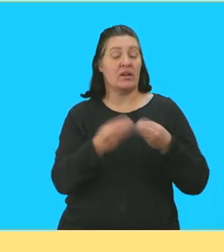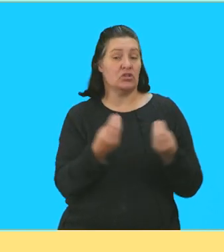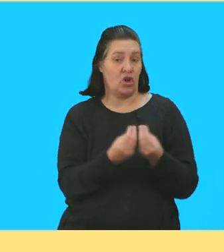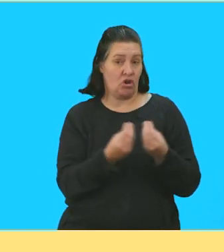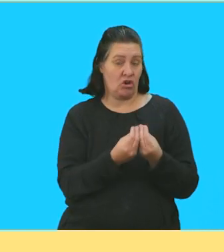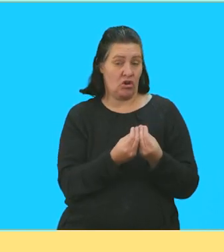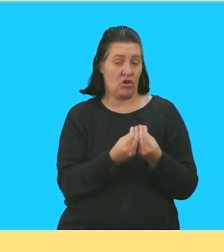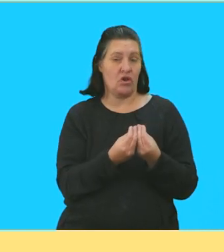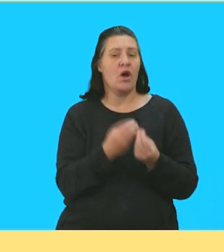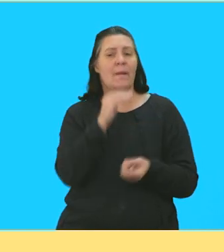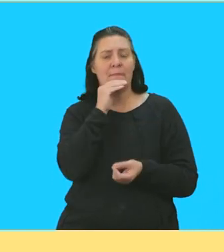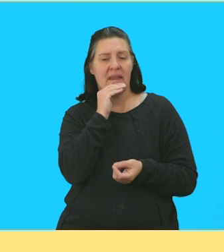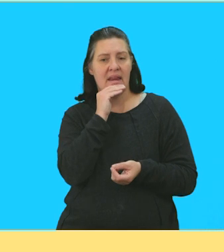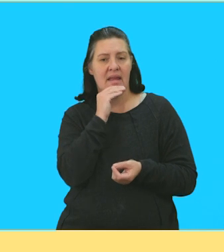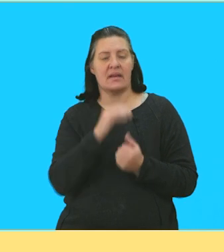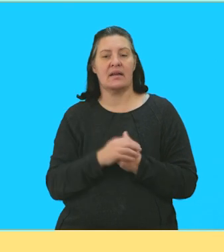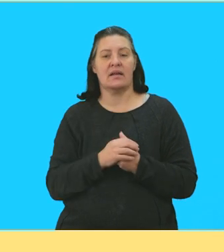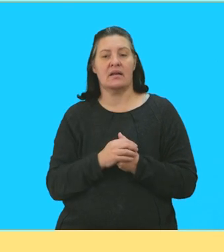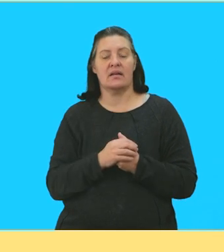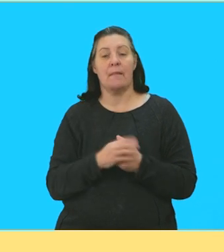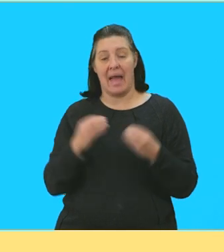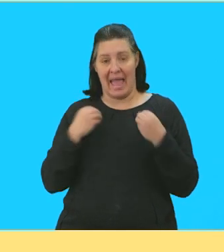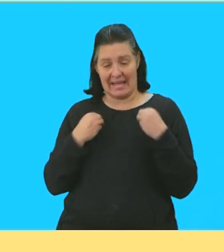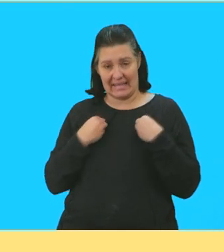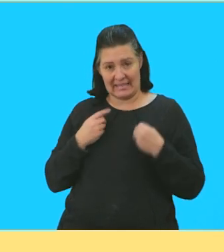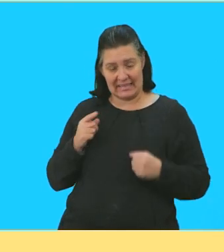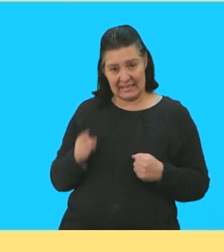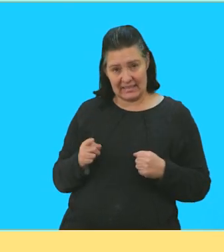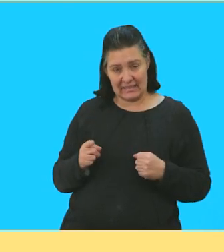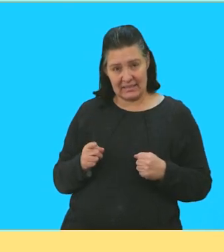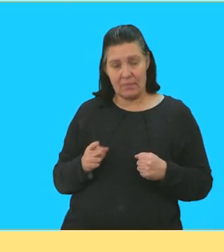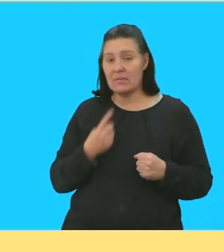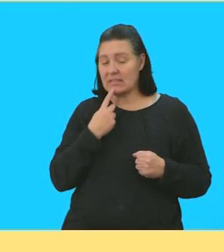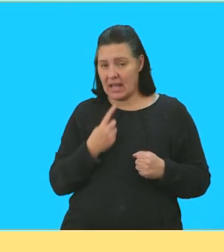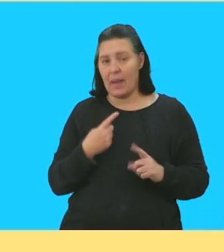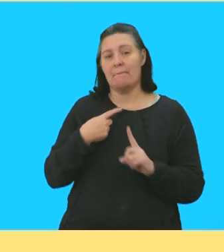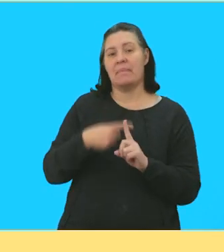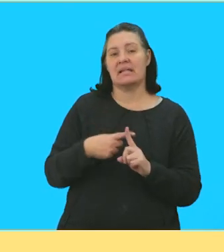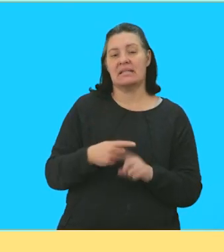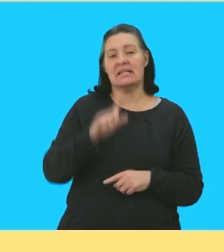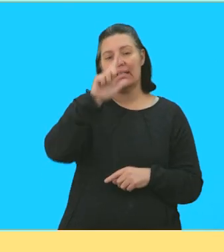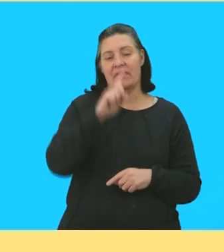stock simply means I'll come to my assets and I'm saying plus